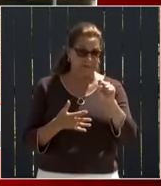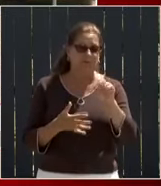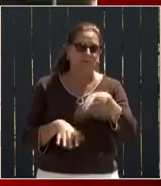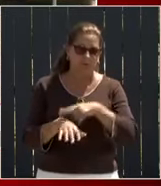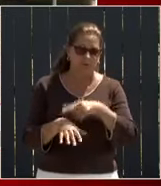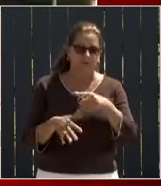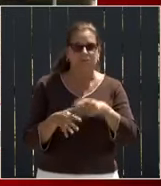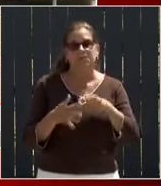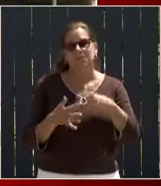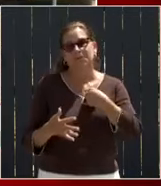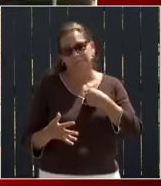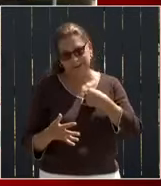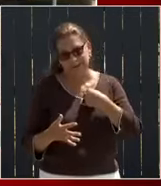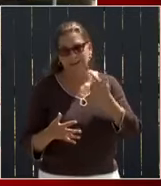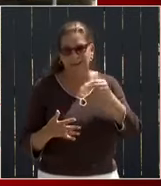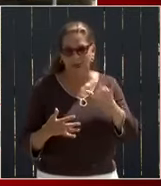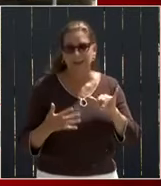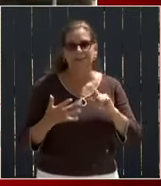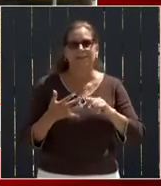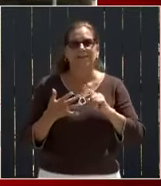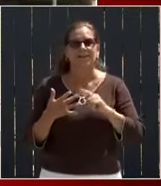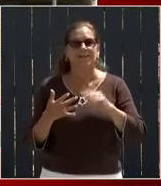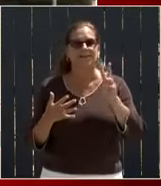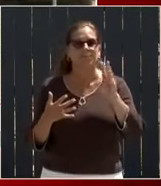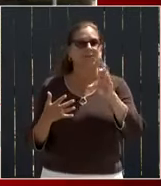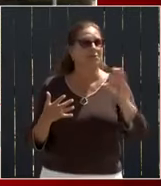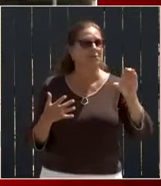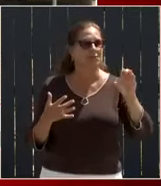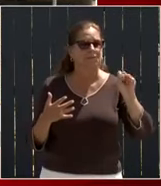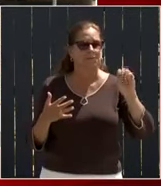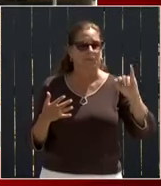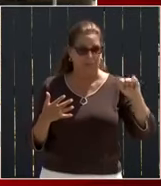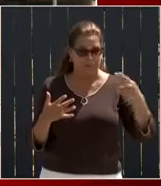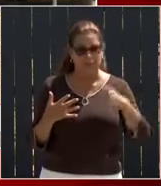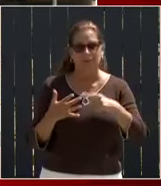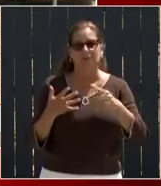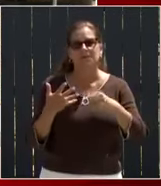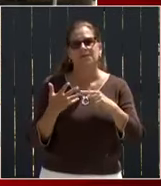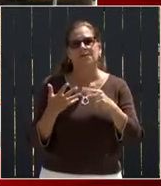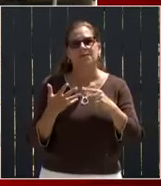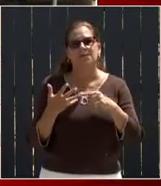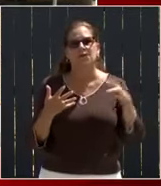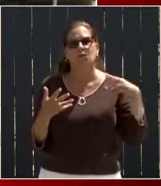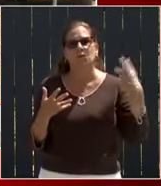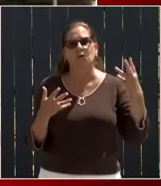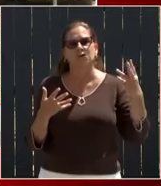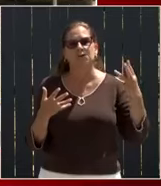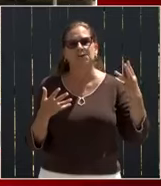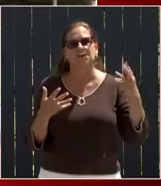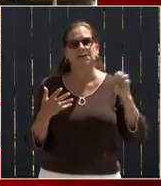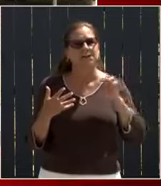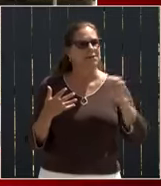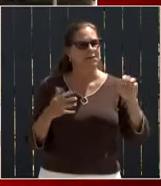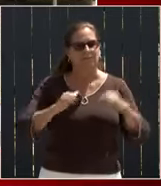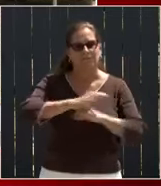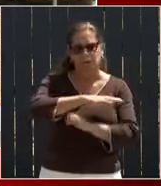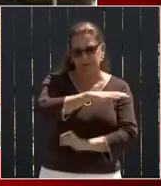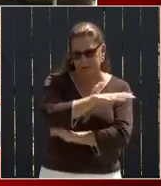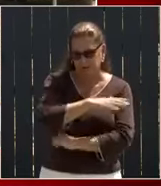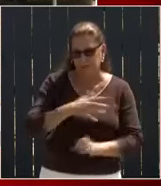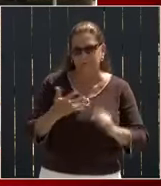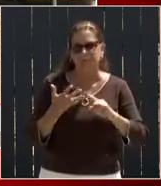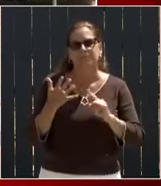residential expert, and our partners, the Washington East Foundation, represented by Carrie Thornhill, Harrison Malone Development,